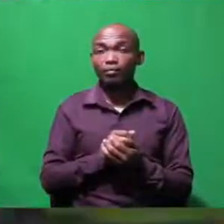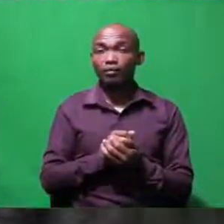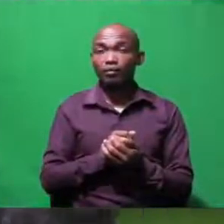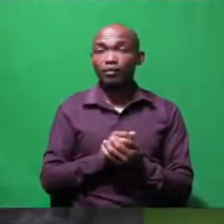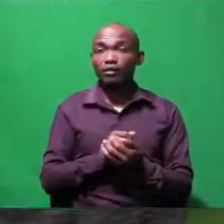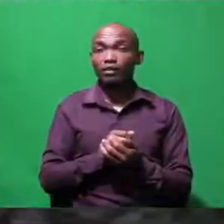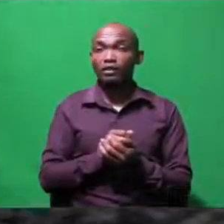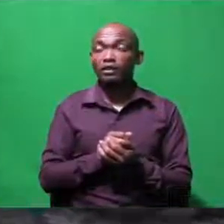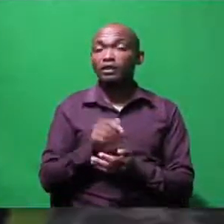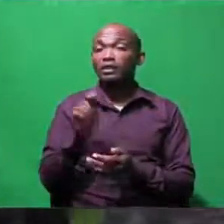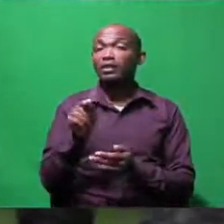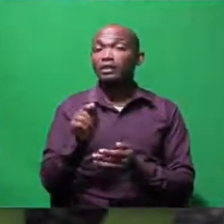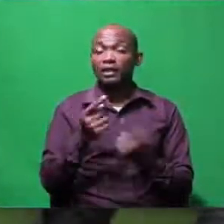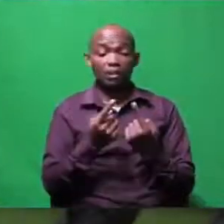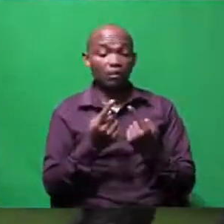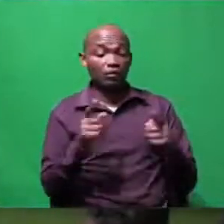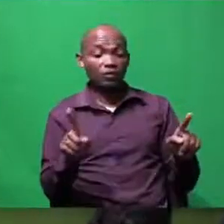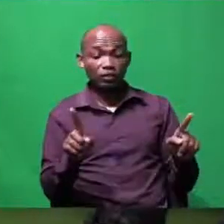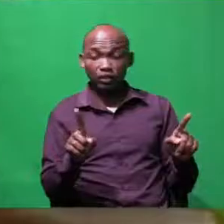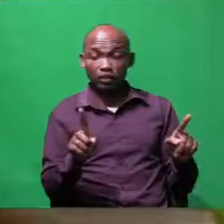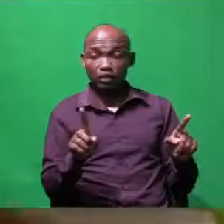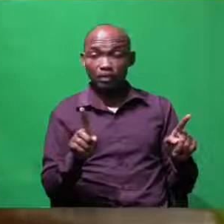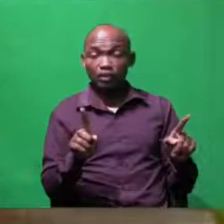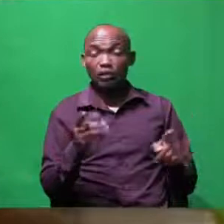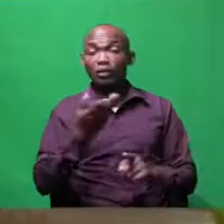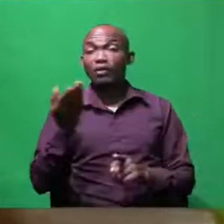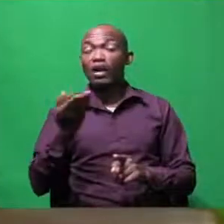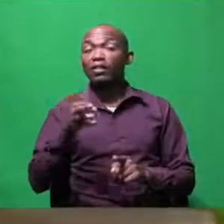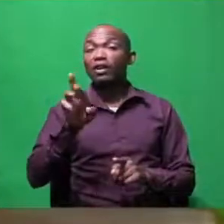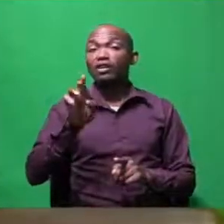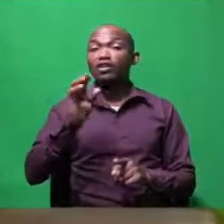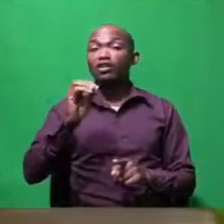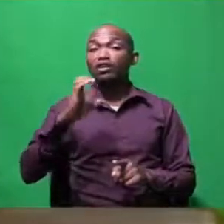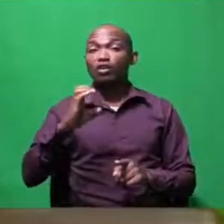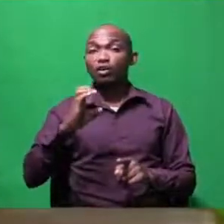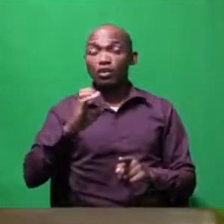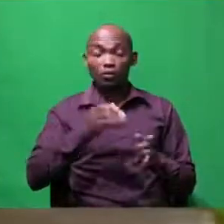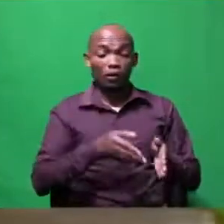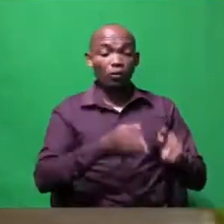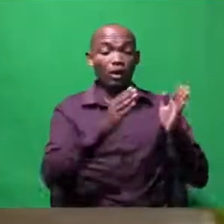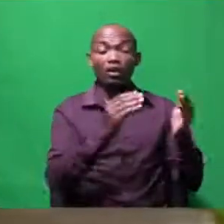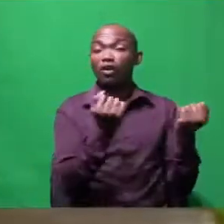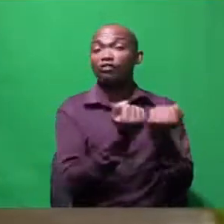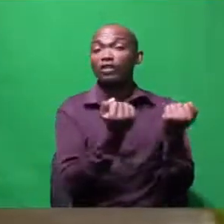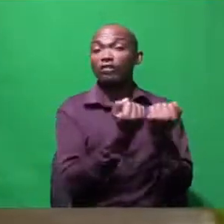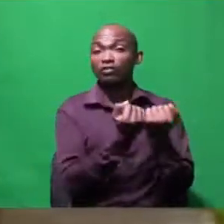this can be distinguished to another types of rock in their way of formation. We can